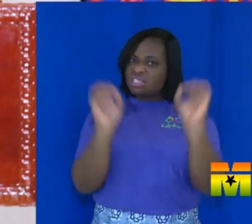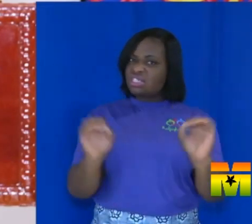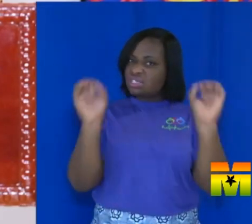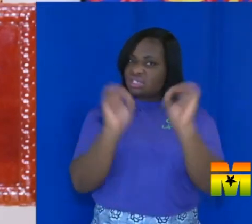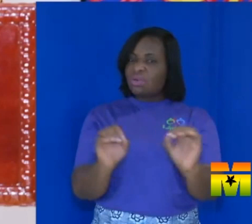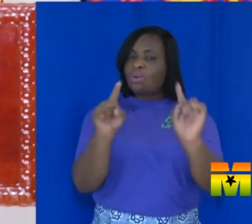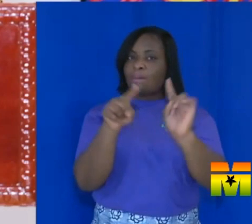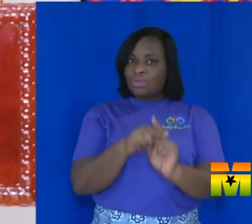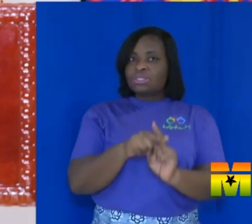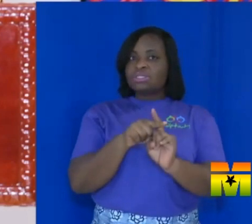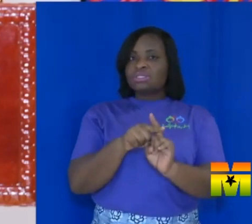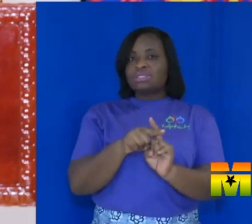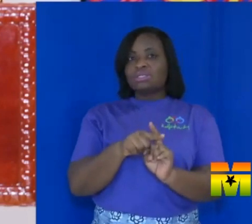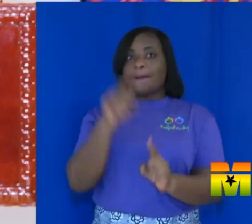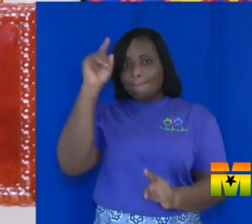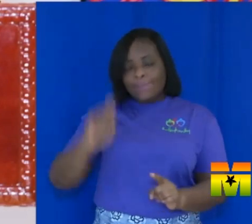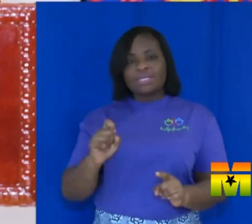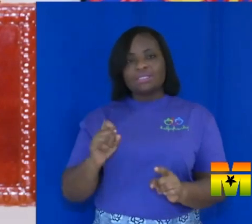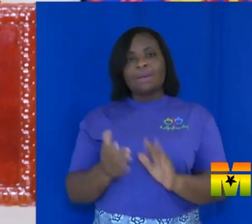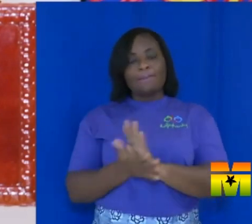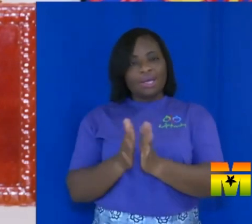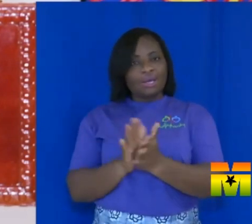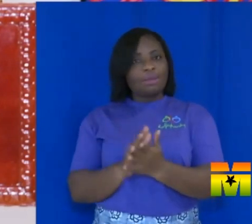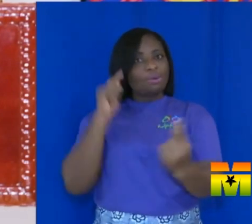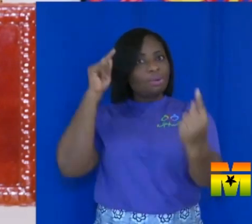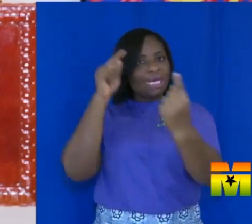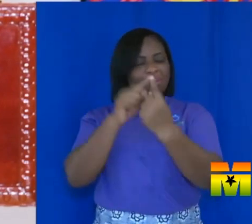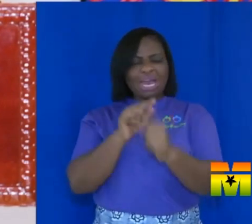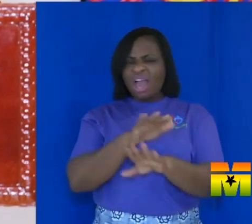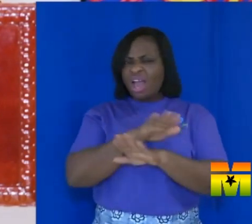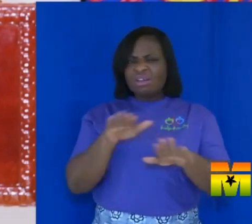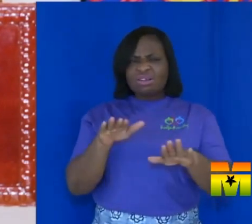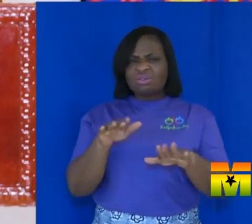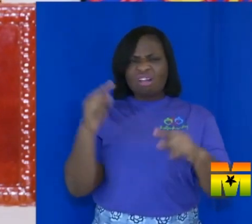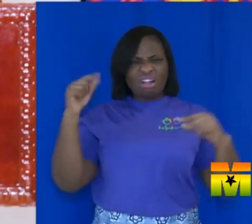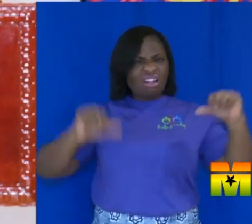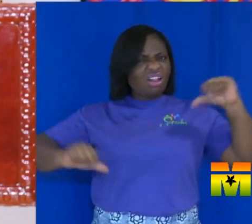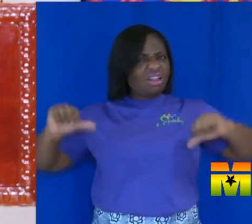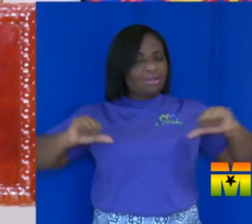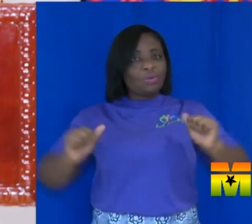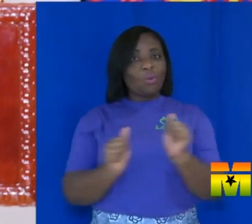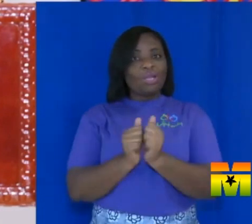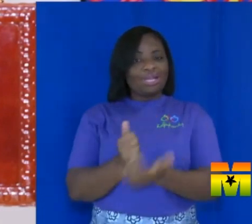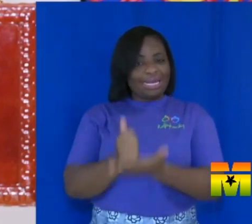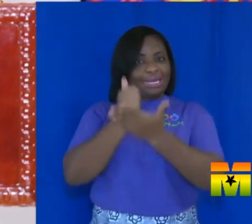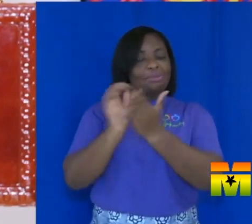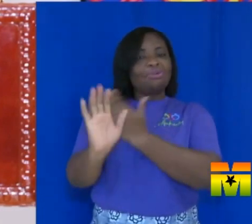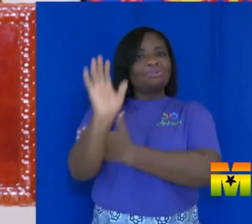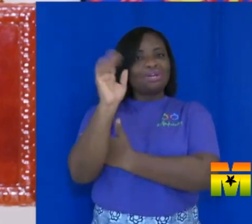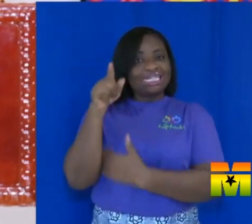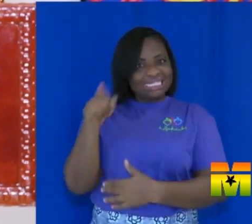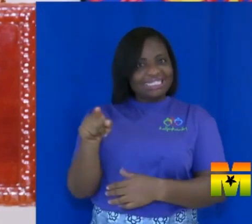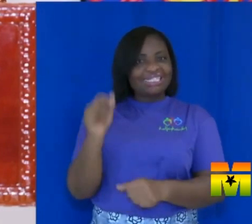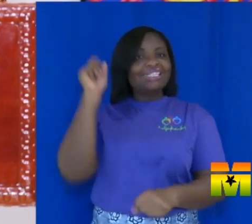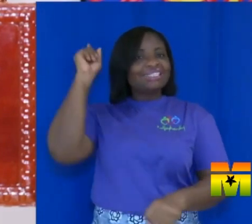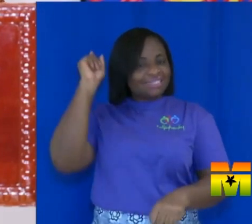Zero active cases must be the goal. And I have no doubt that together and with the help of God,